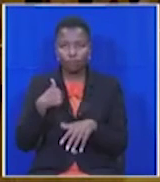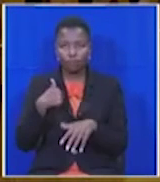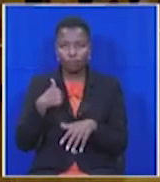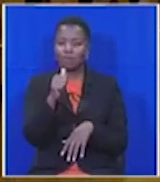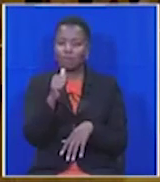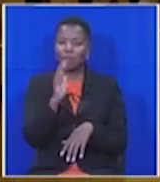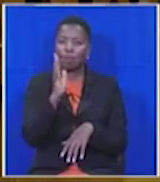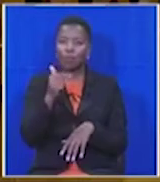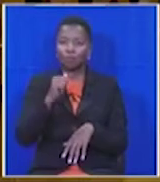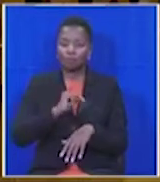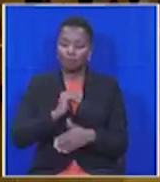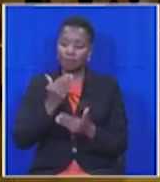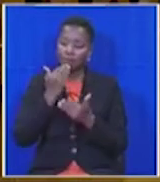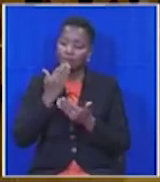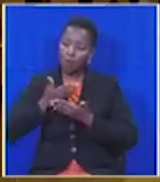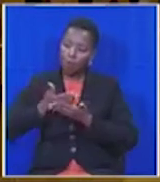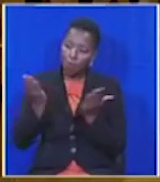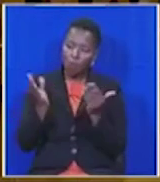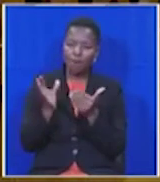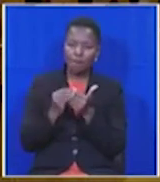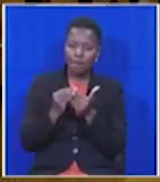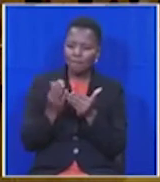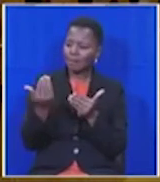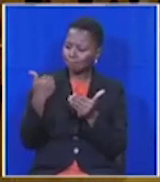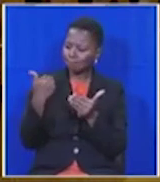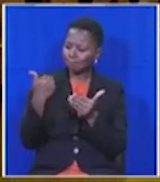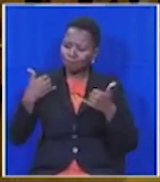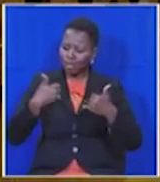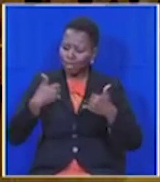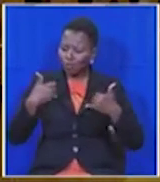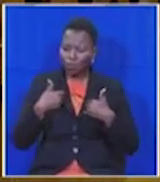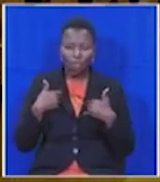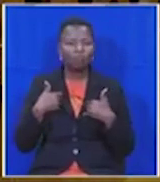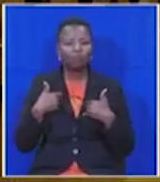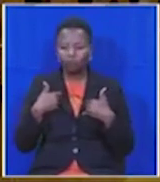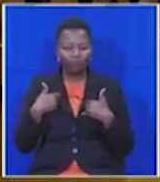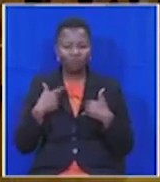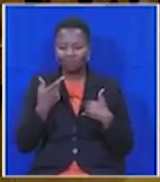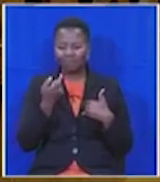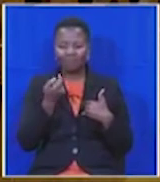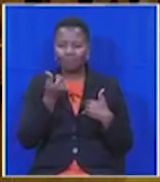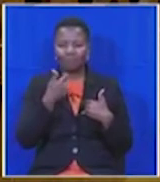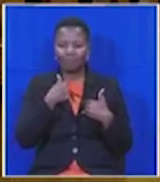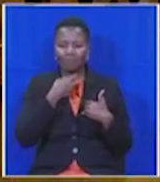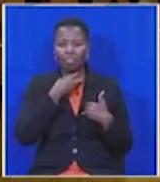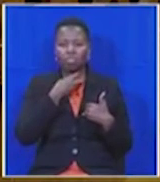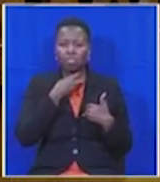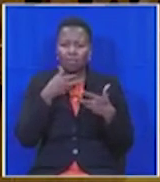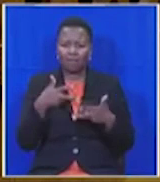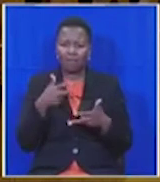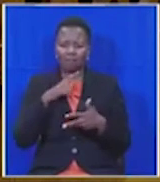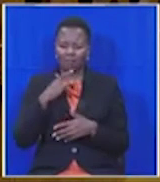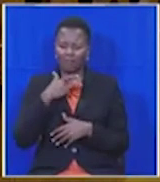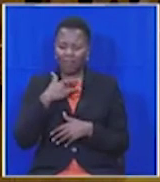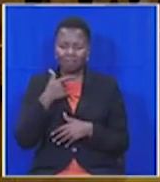to thank everyone concerned and say what a good time I had on it. I have an incredibly sour taste left in my mouth now, which I